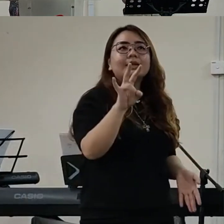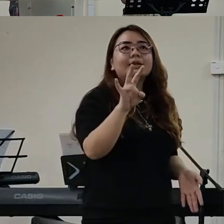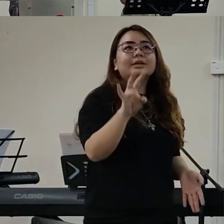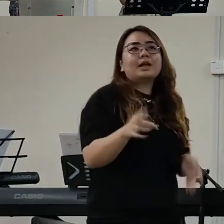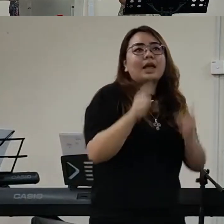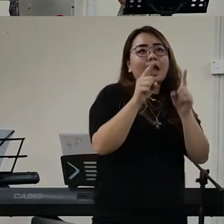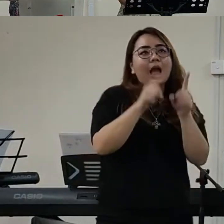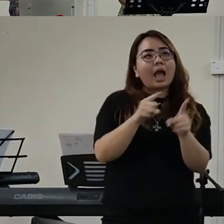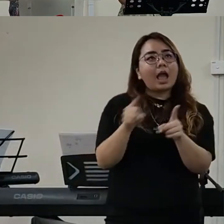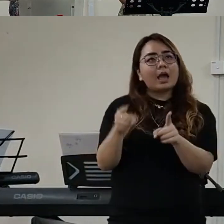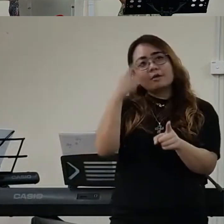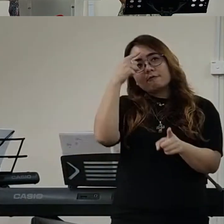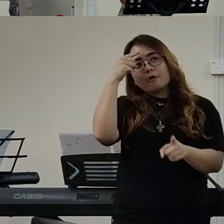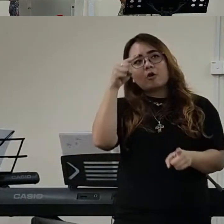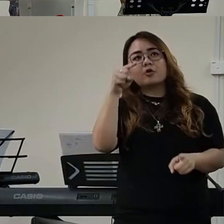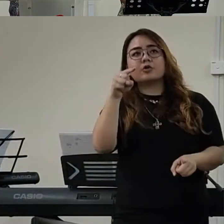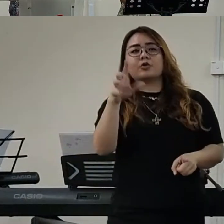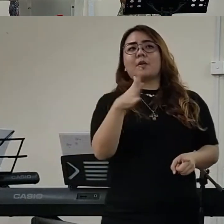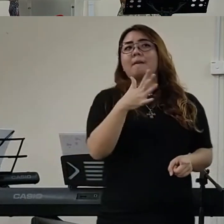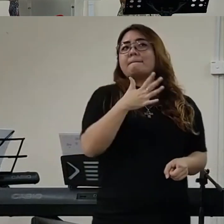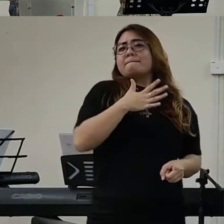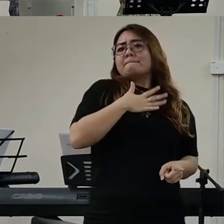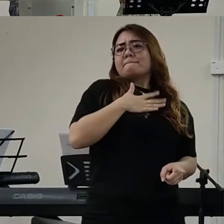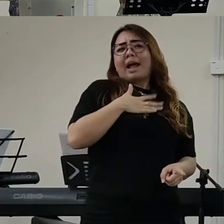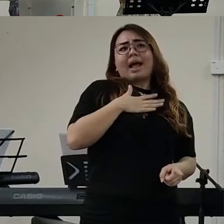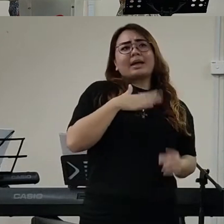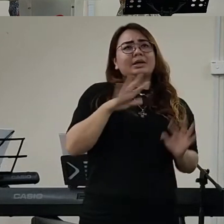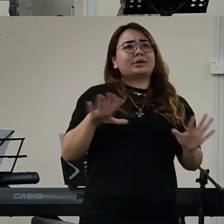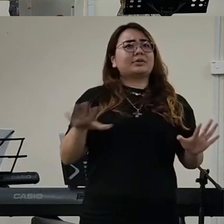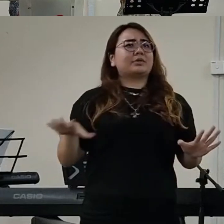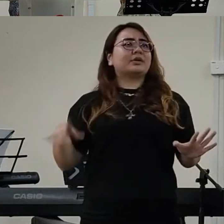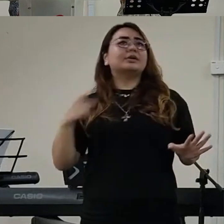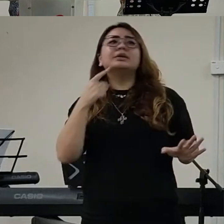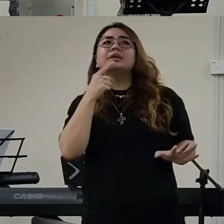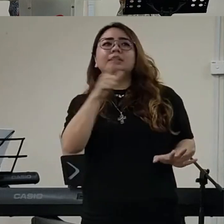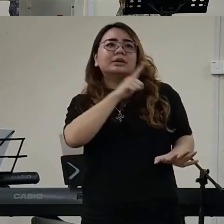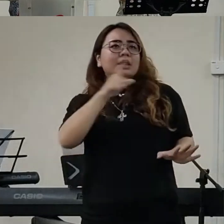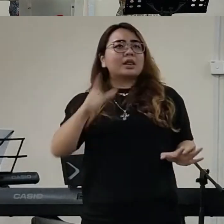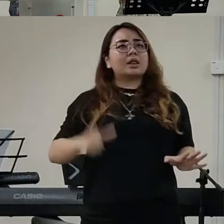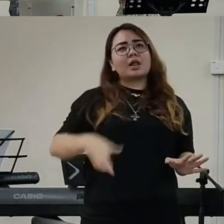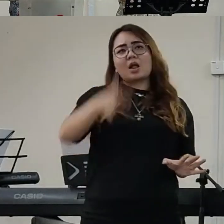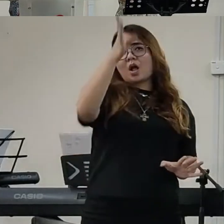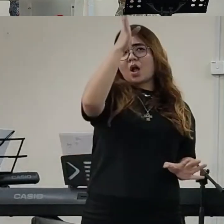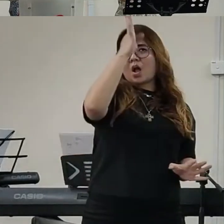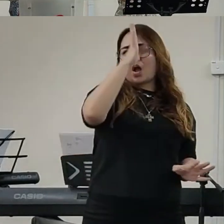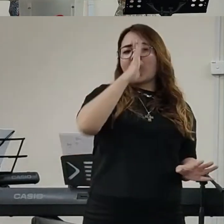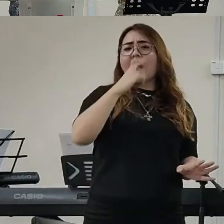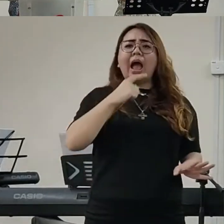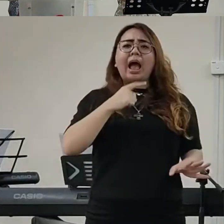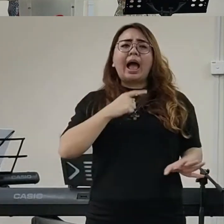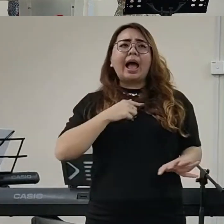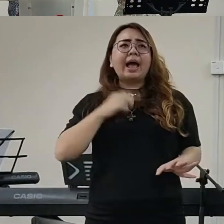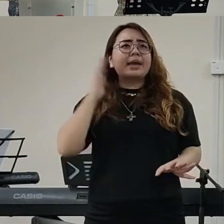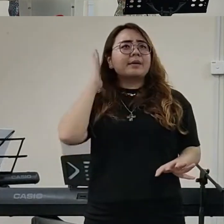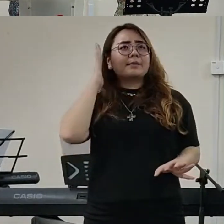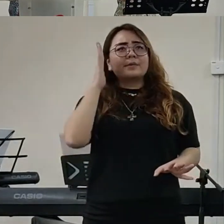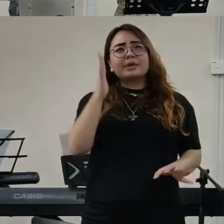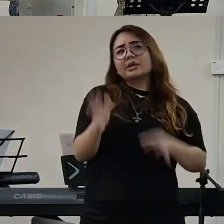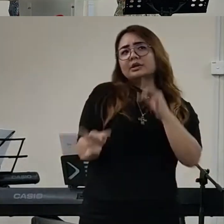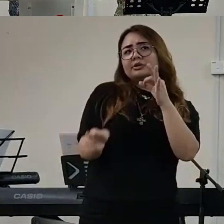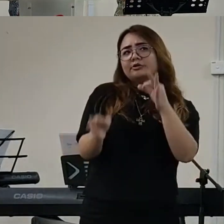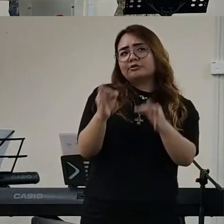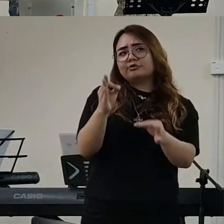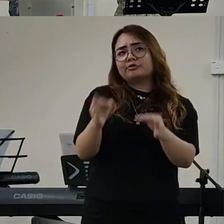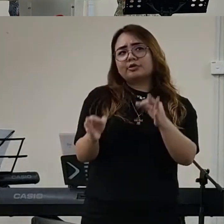for you, my flock, thus says the Lord God, behold, I shall judge between sheep